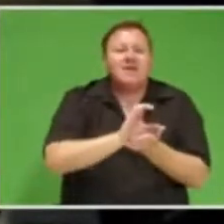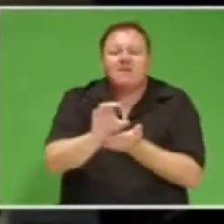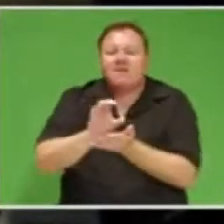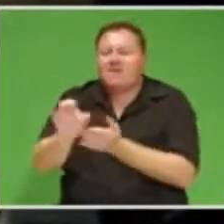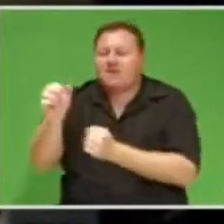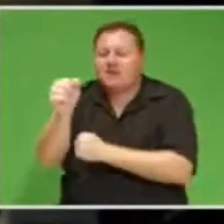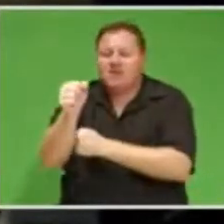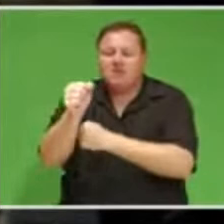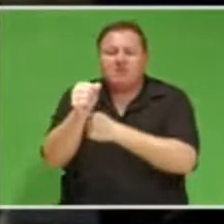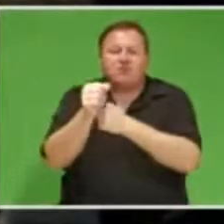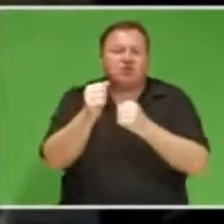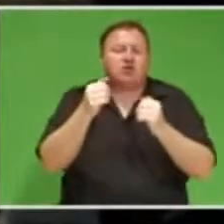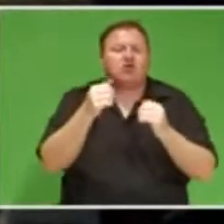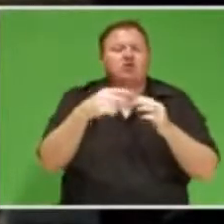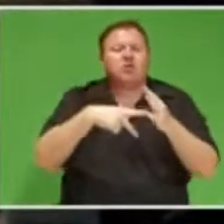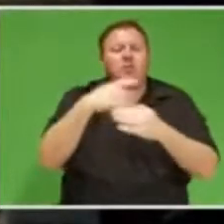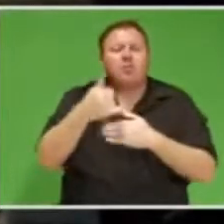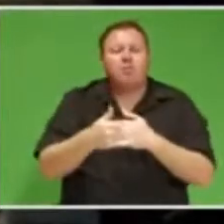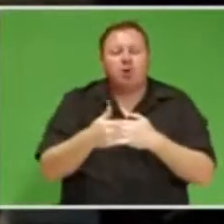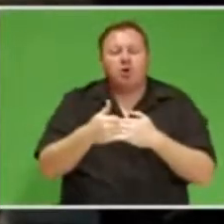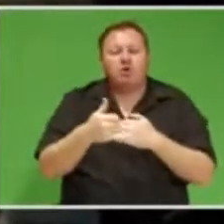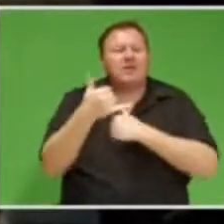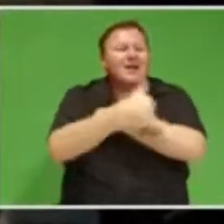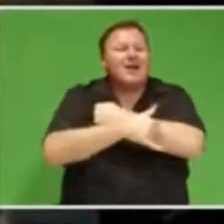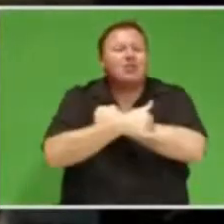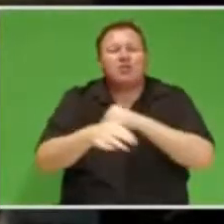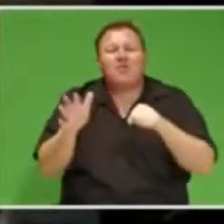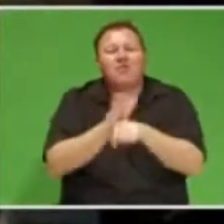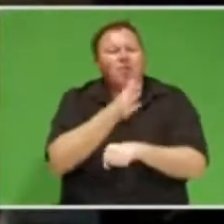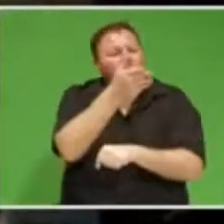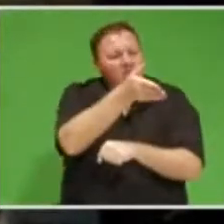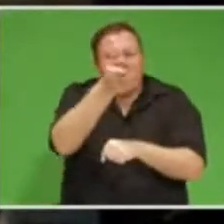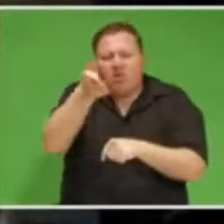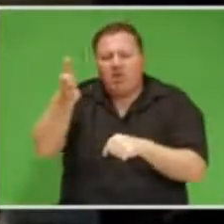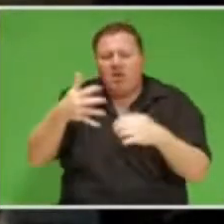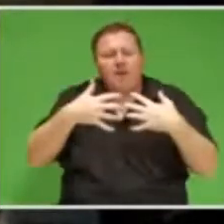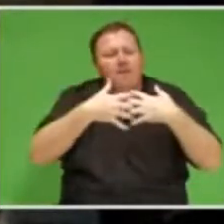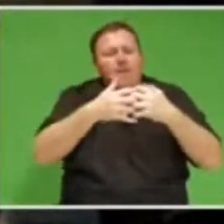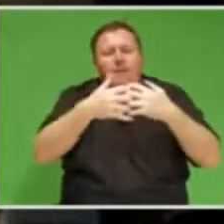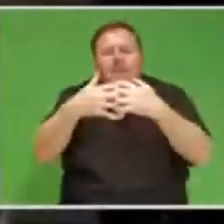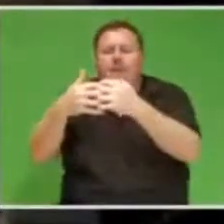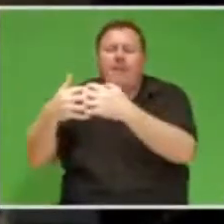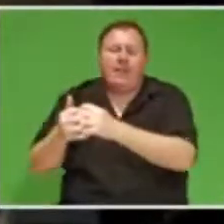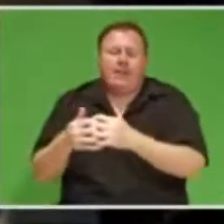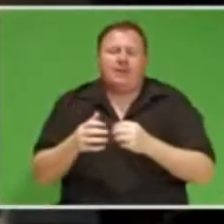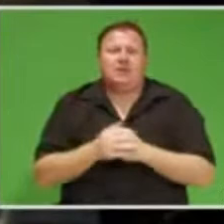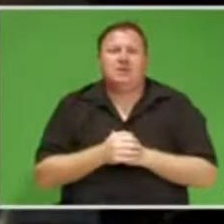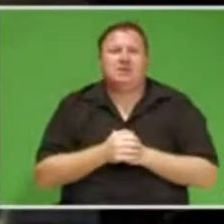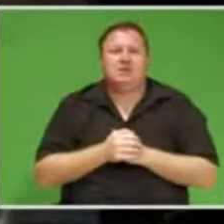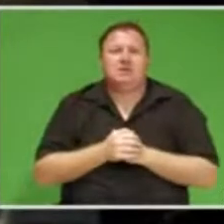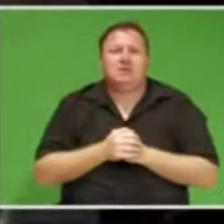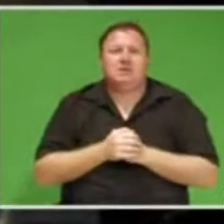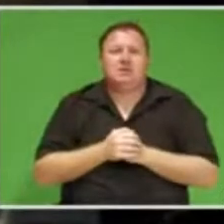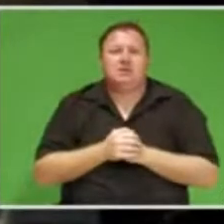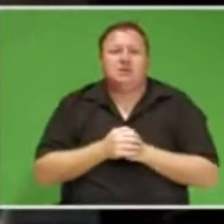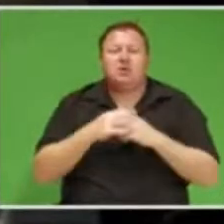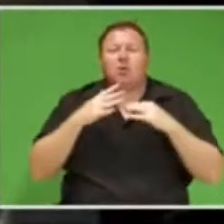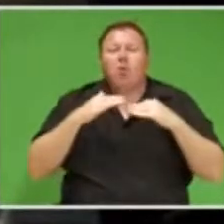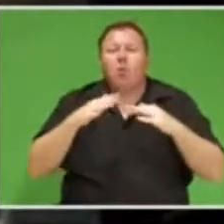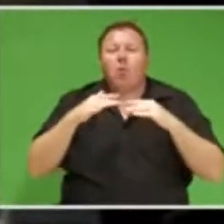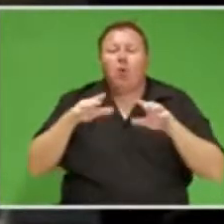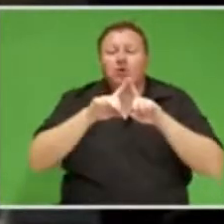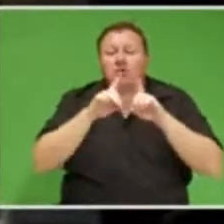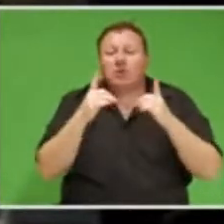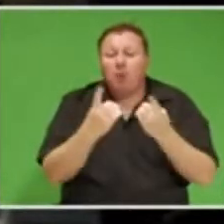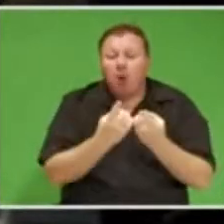infrastructure projects across the country. And the Water Department, the Water Ministry, has a